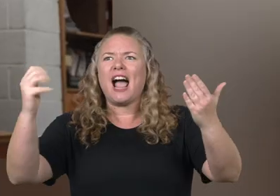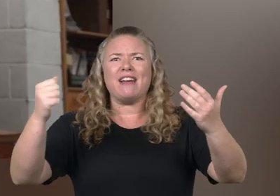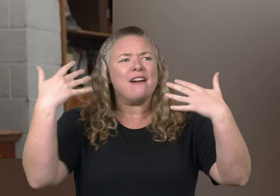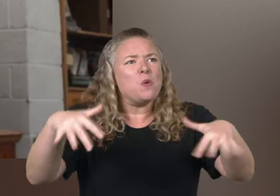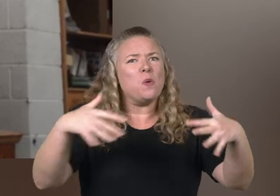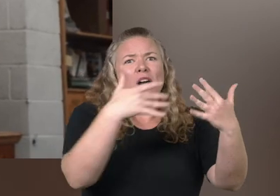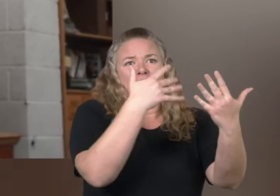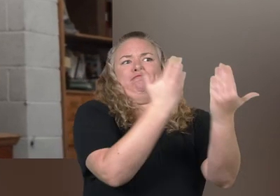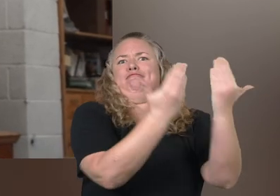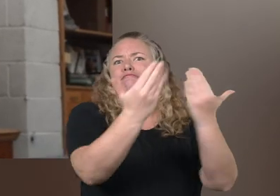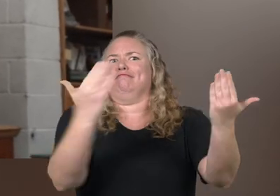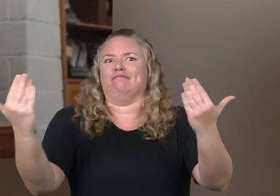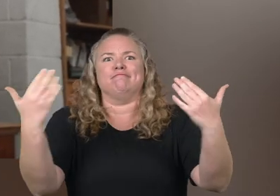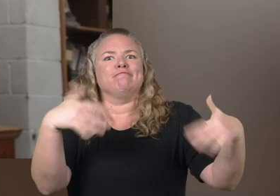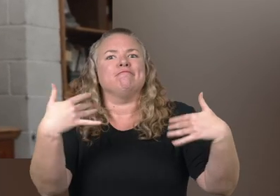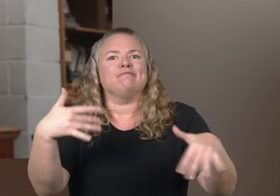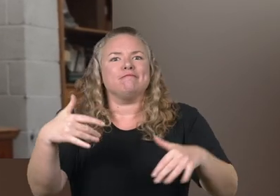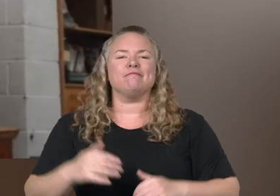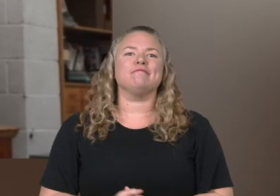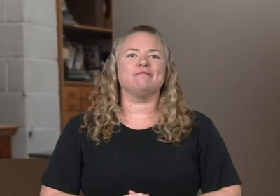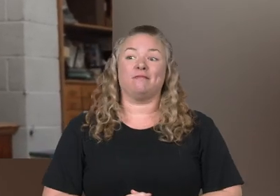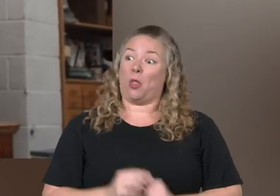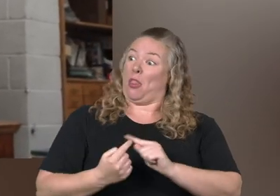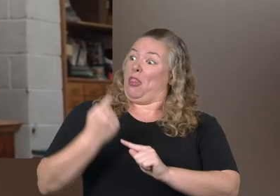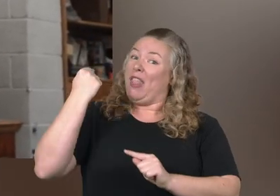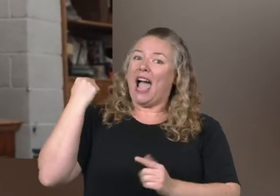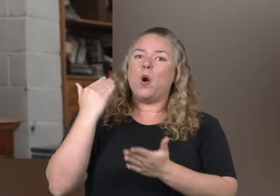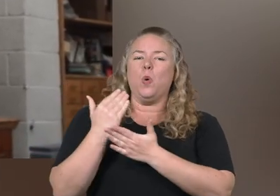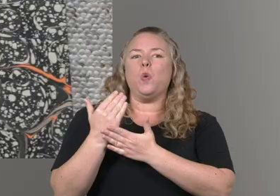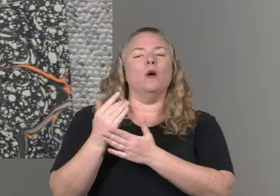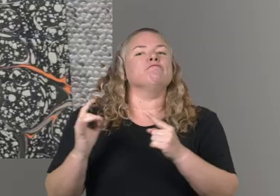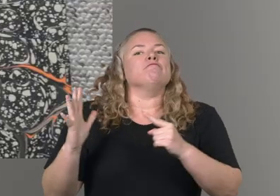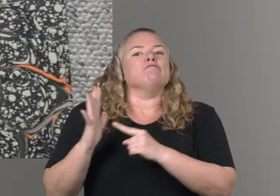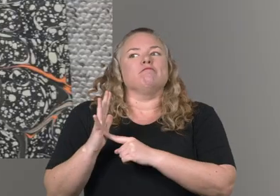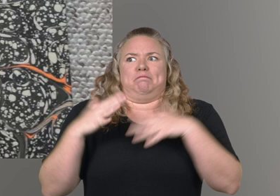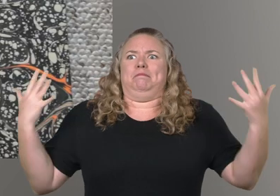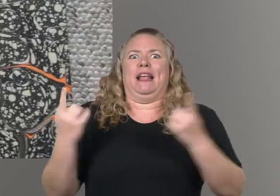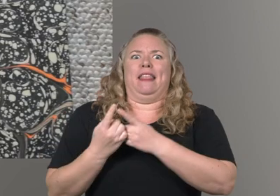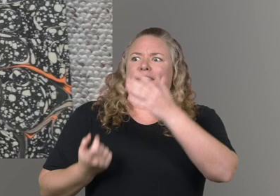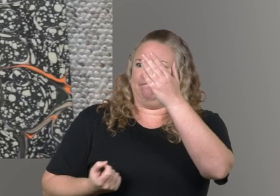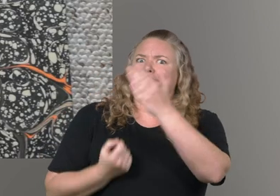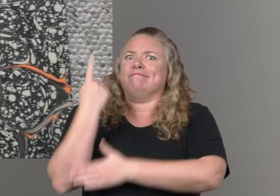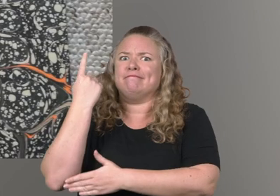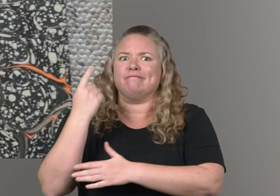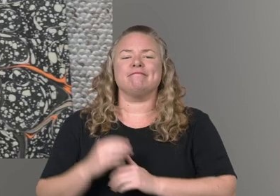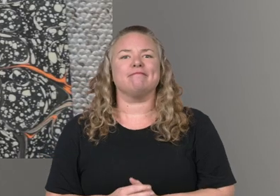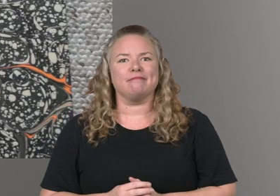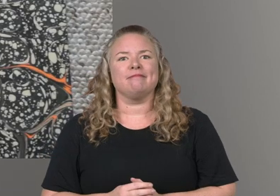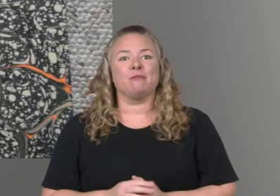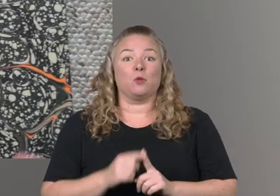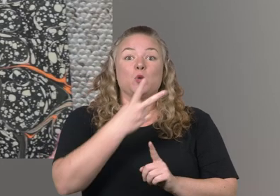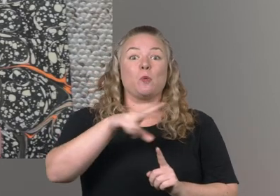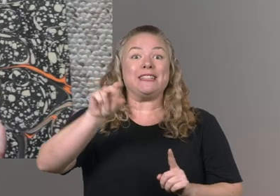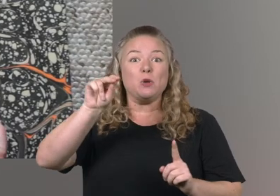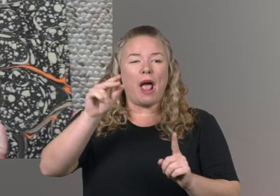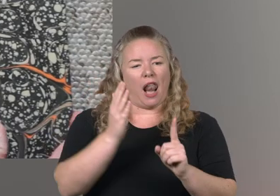whole array of archival material. So that was a really significant thing that happened. At the start of 2012, perhaps to